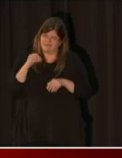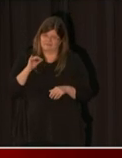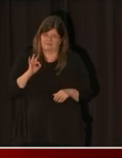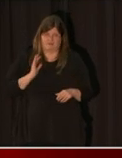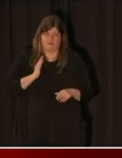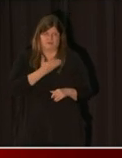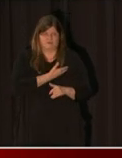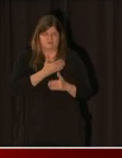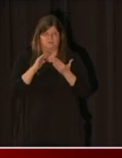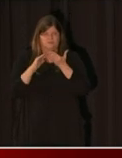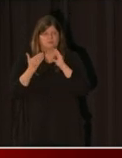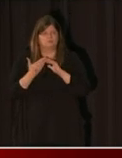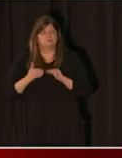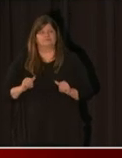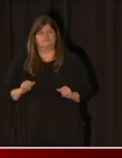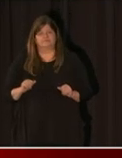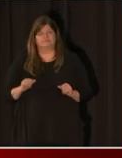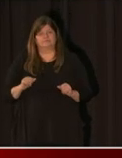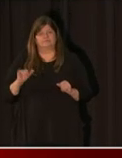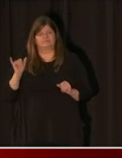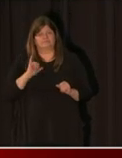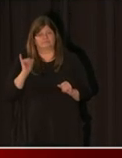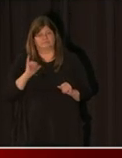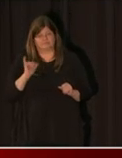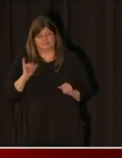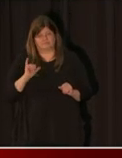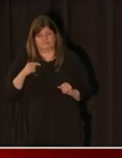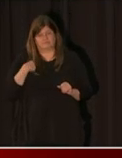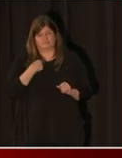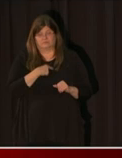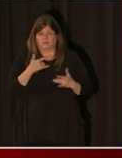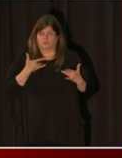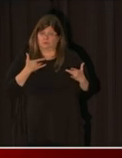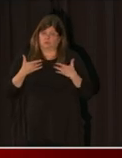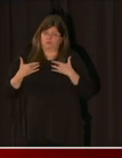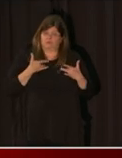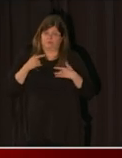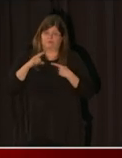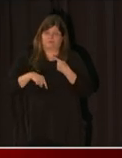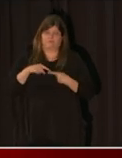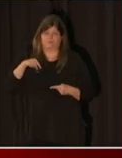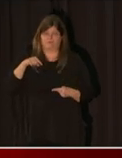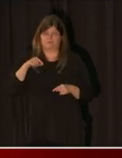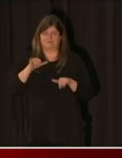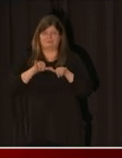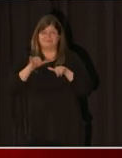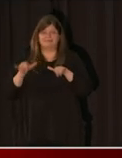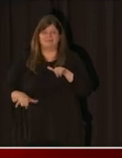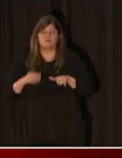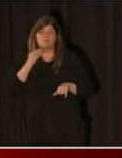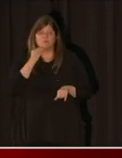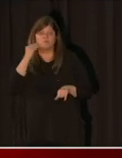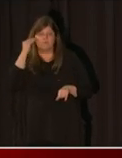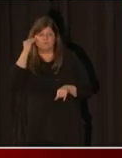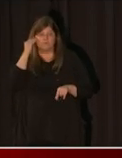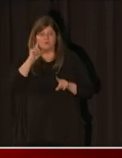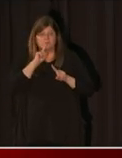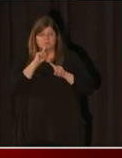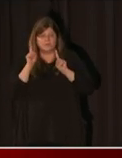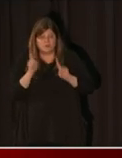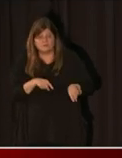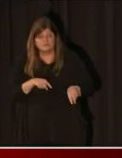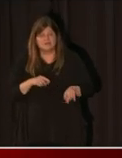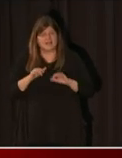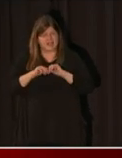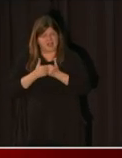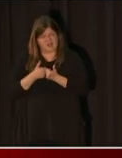very concerned about the stay-at-home order and any impact that it has on